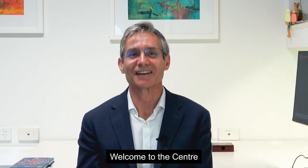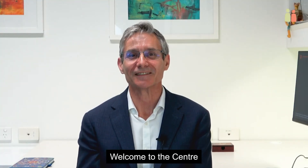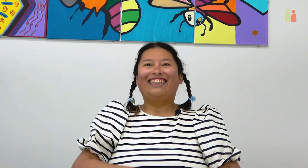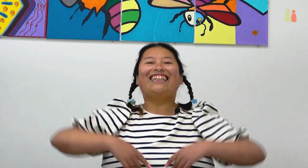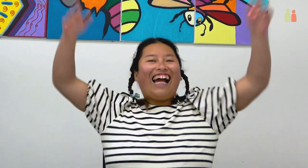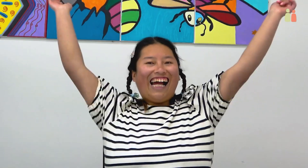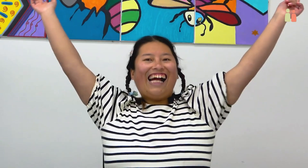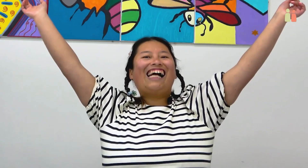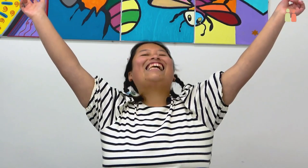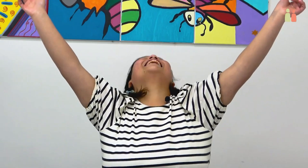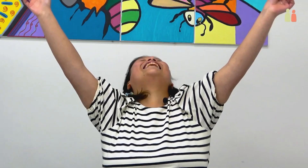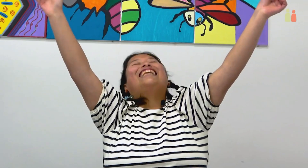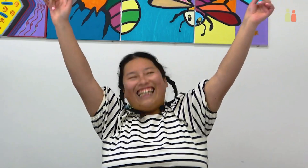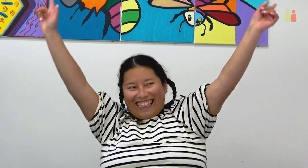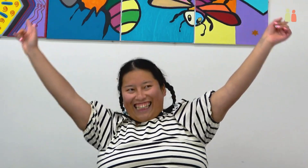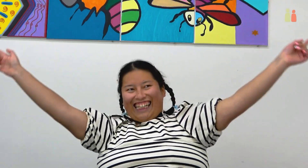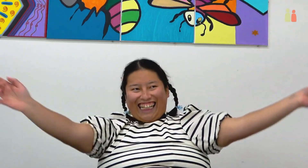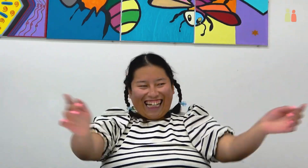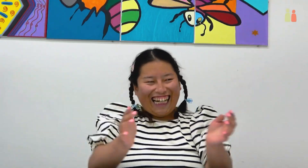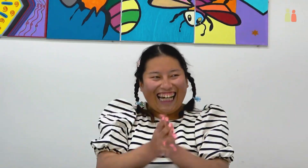the centre. Yay!